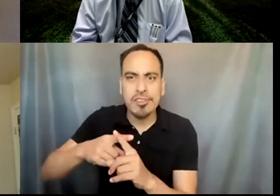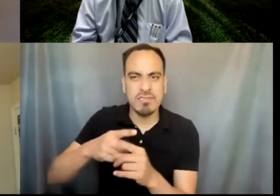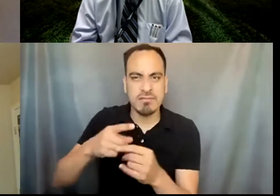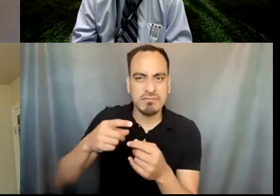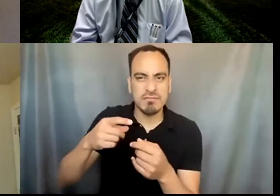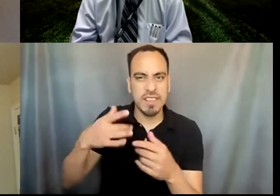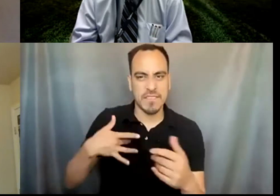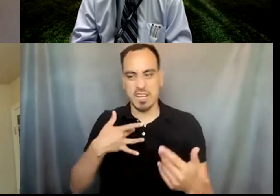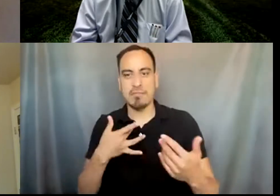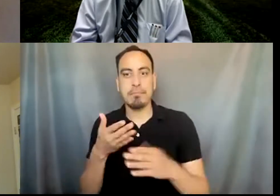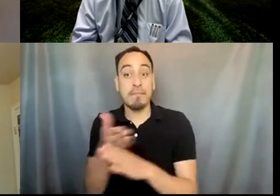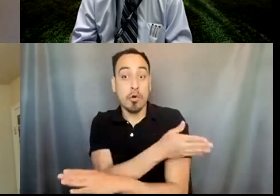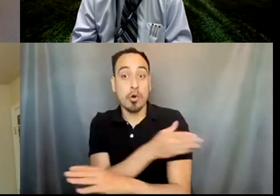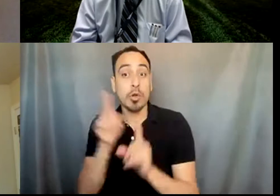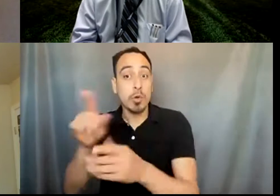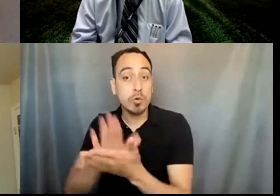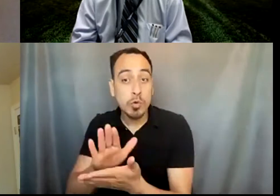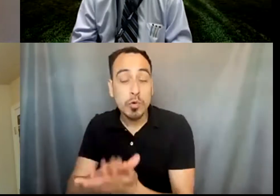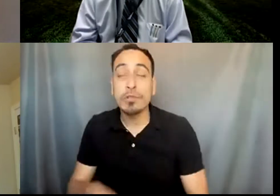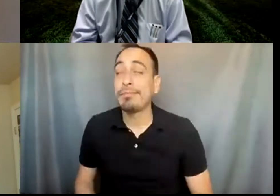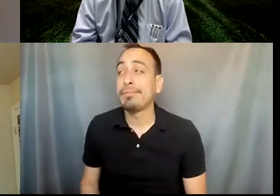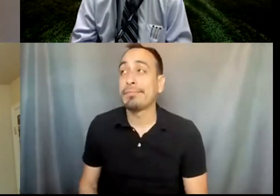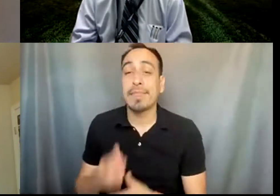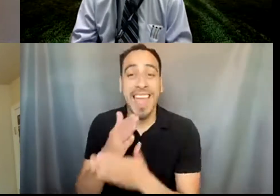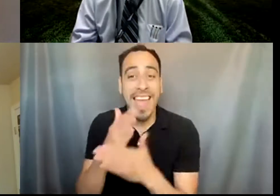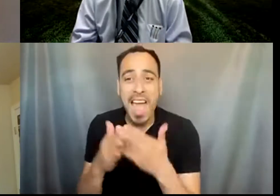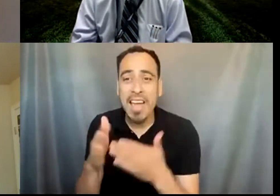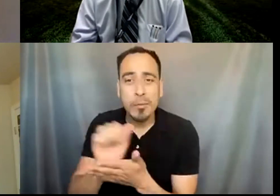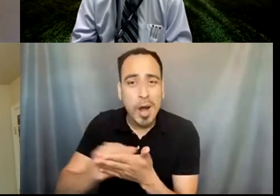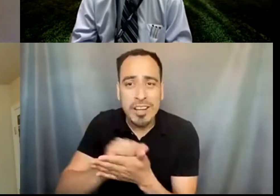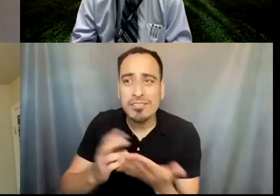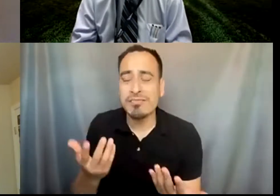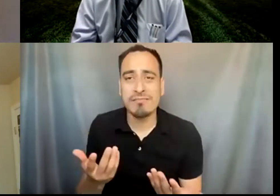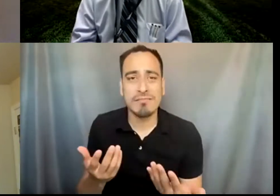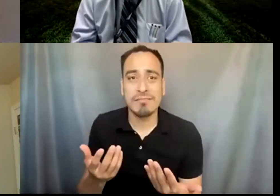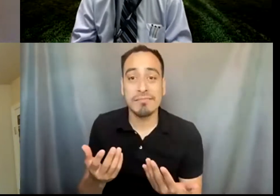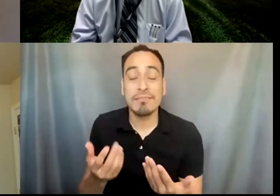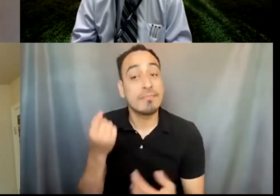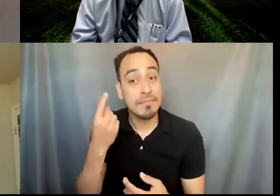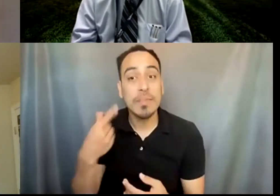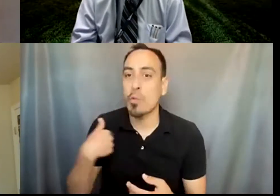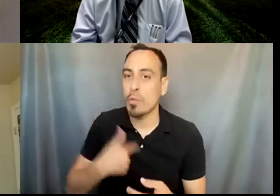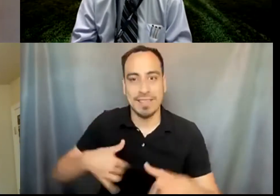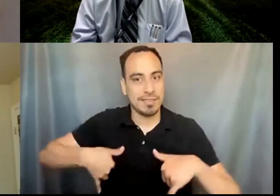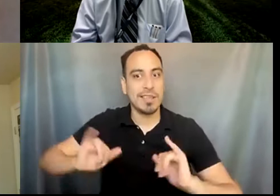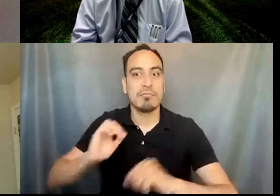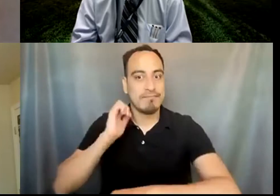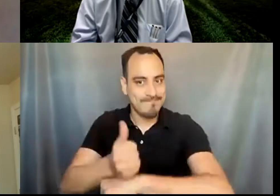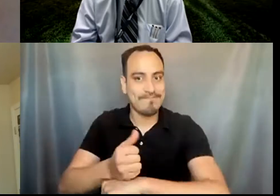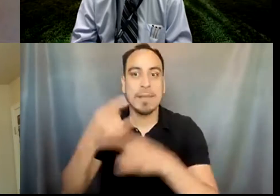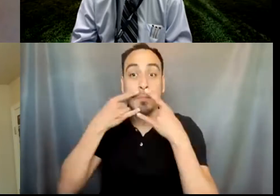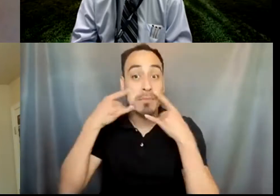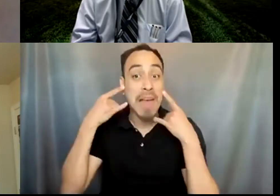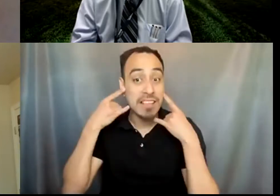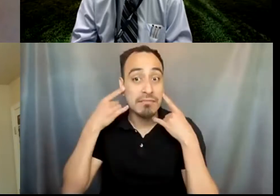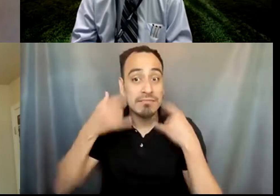effective. As I mentioned, we still have the masking mandate, and until that gets changed, I think we